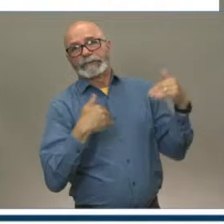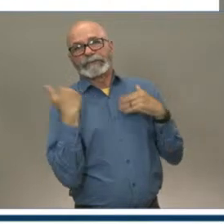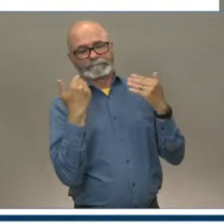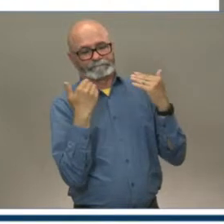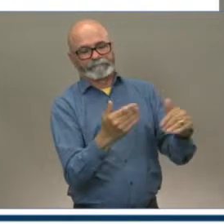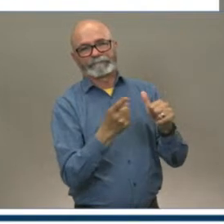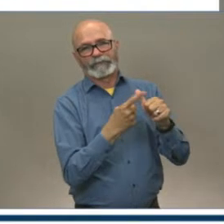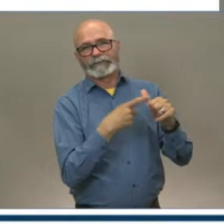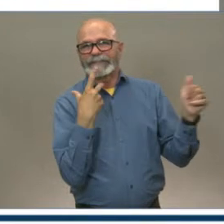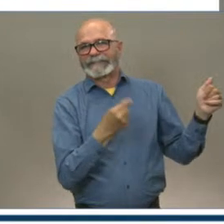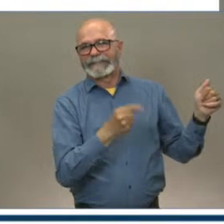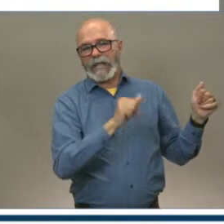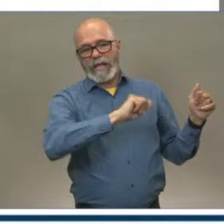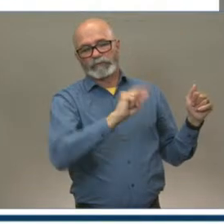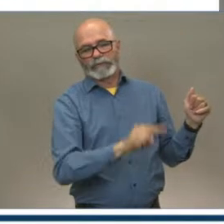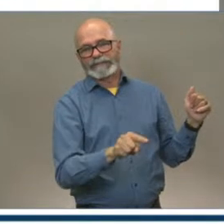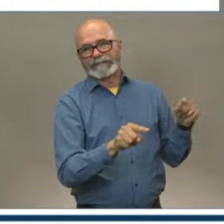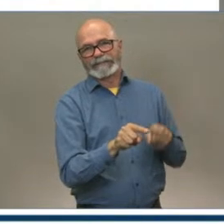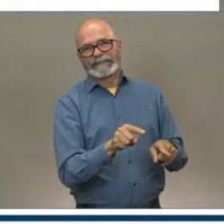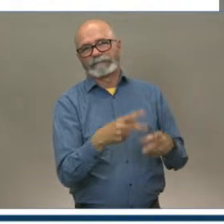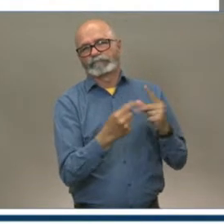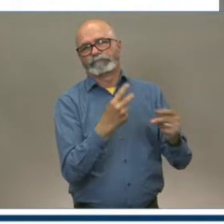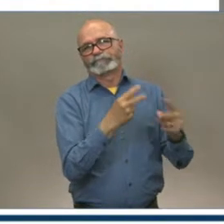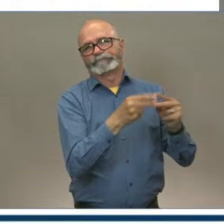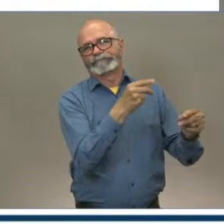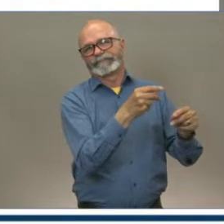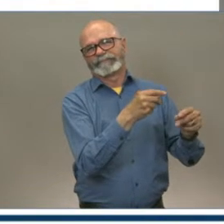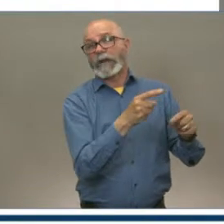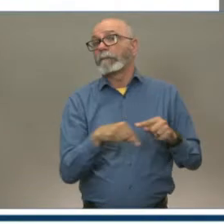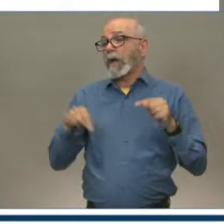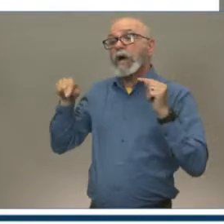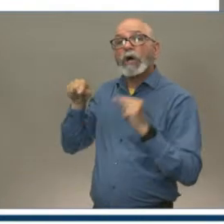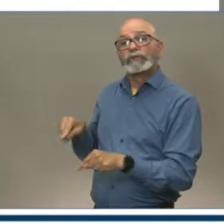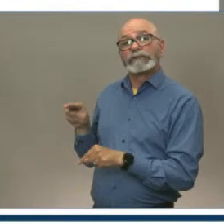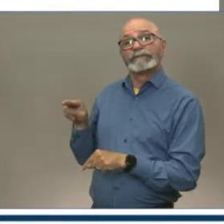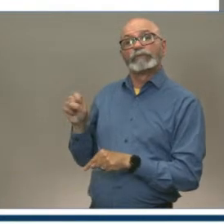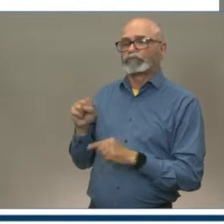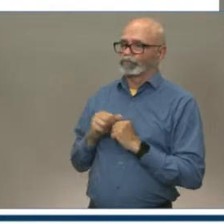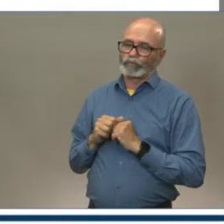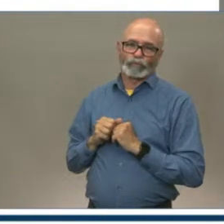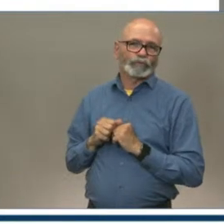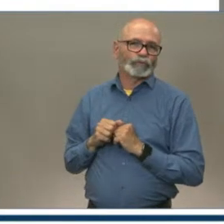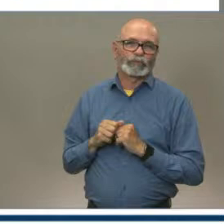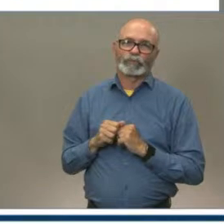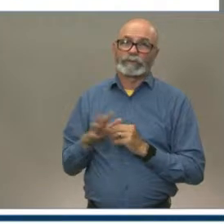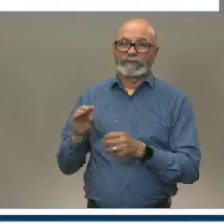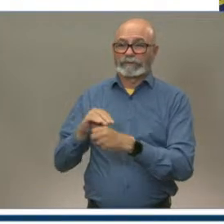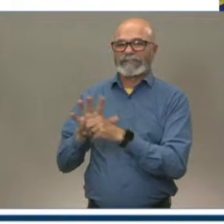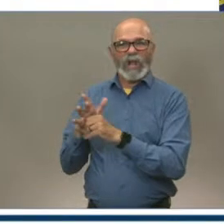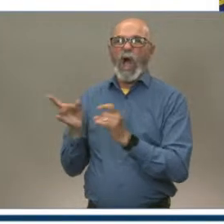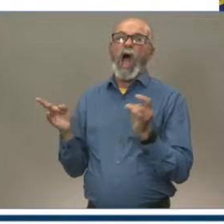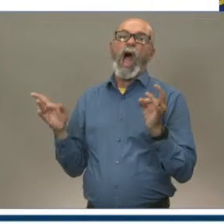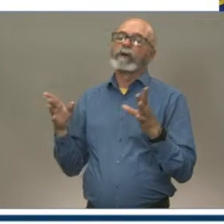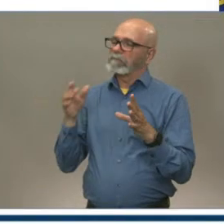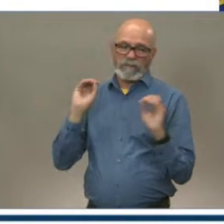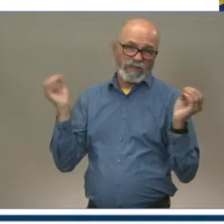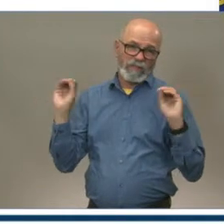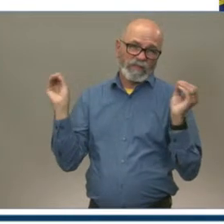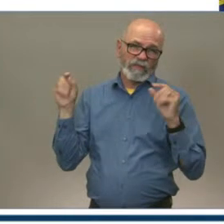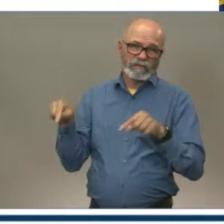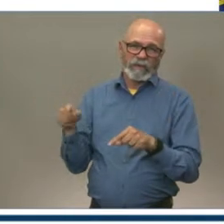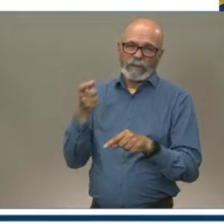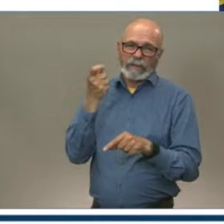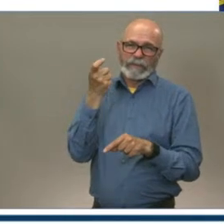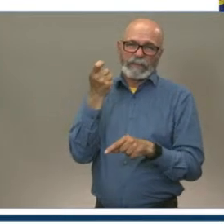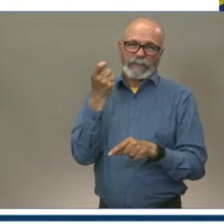of the AstraZeneca vaccine for younger age groups, but not here in Nova Scotia at our current epidemiology. Do you have a follow-up, Kathleen?